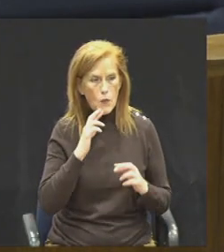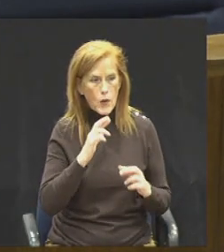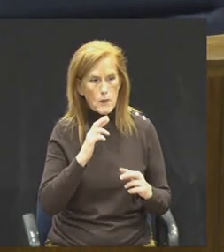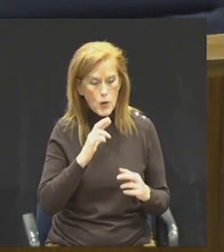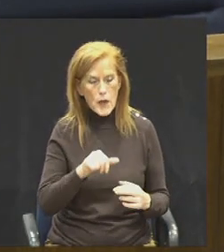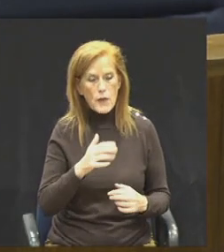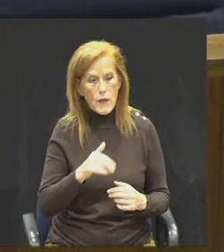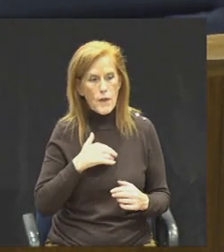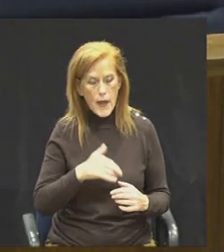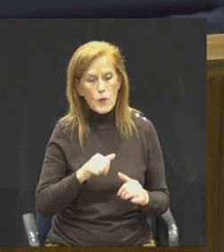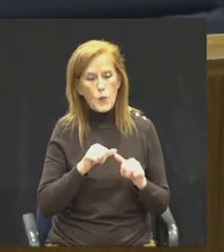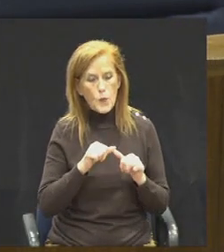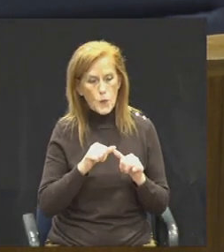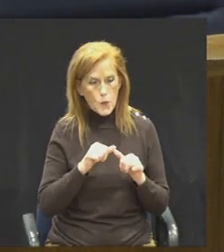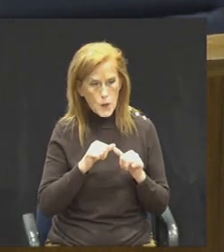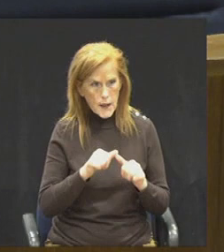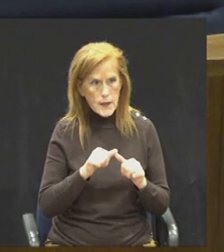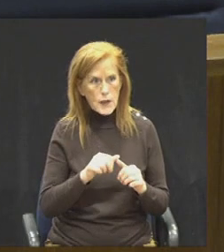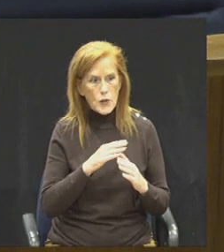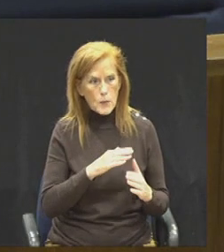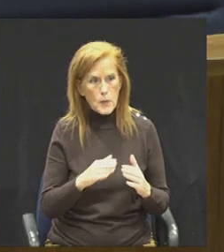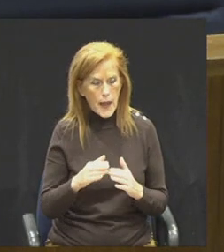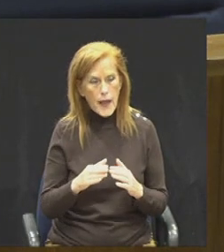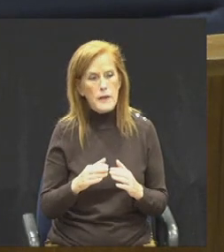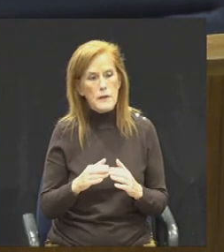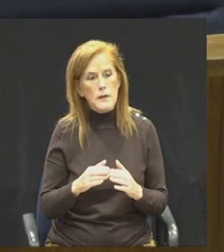continue to plan the rest of the year. And next,